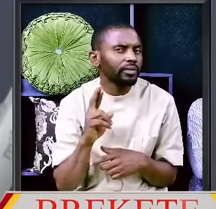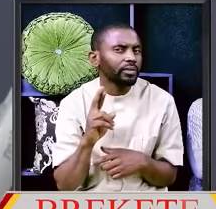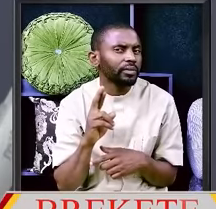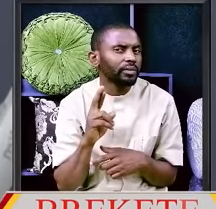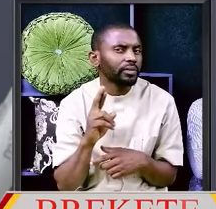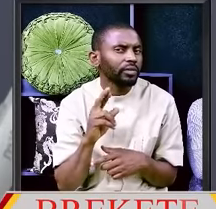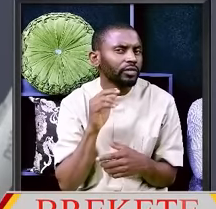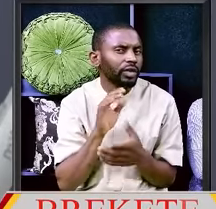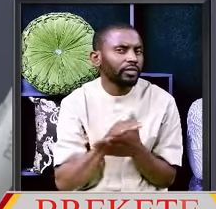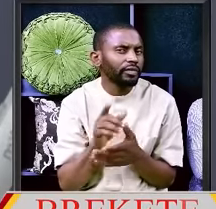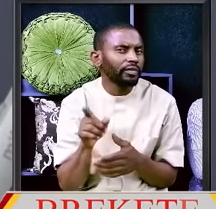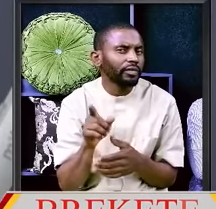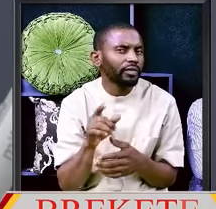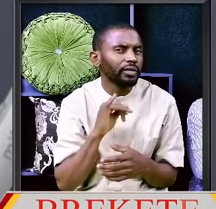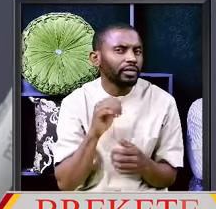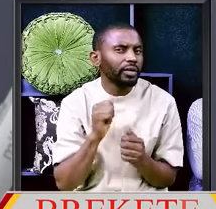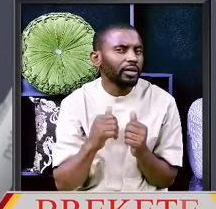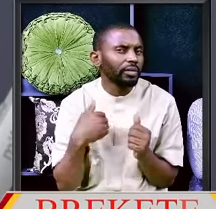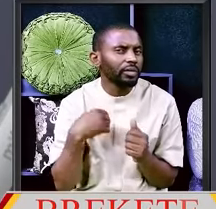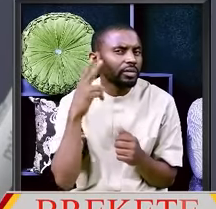is anybody suspecting the wife?